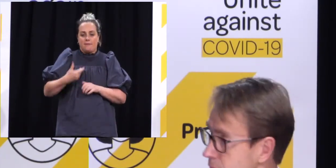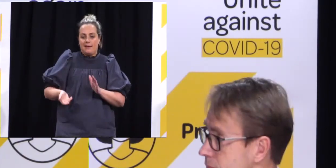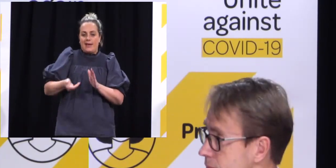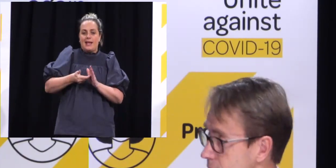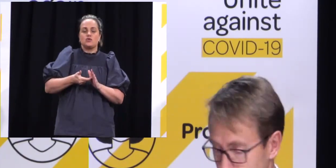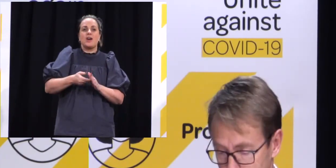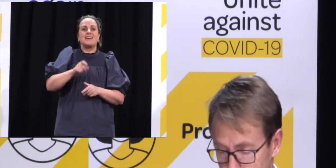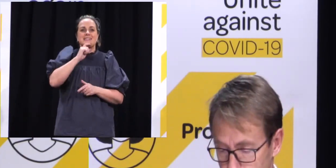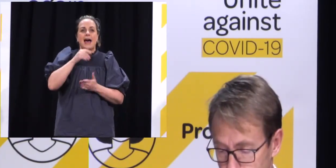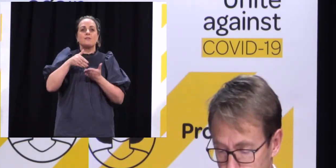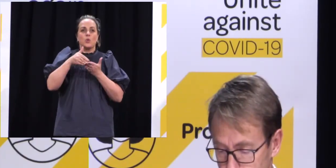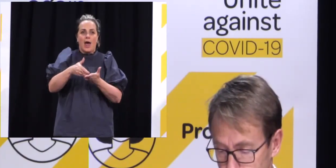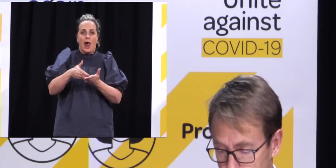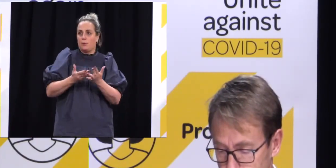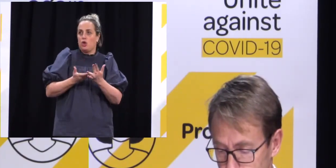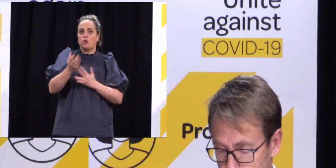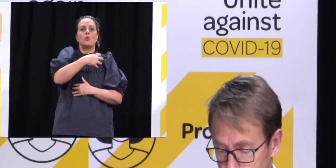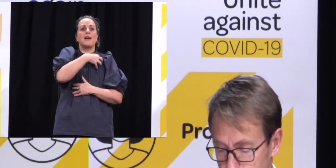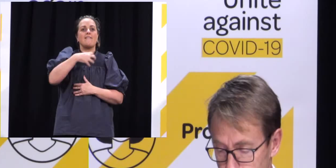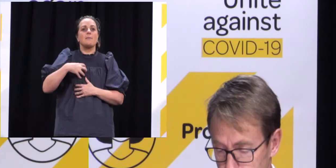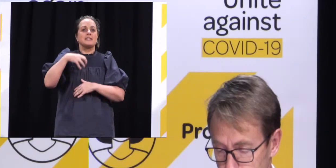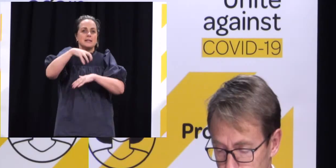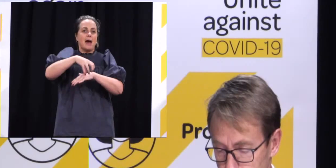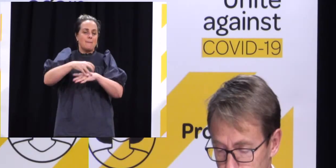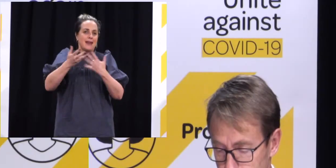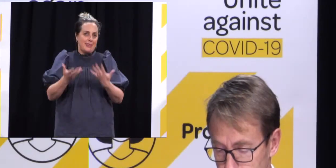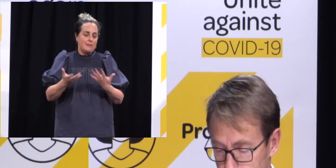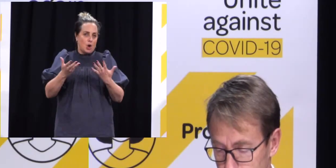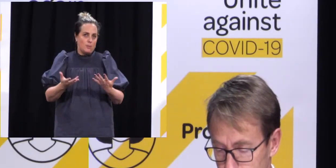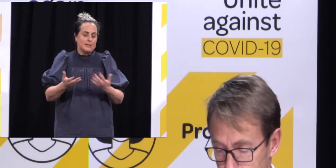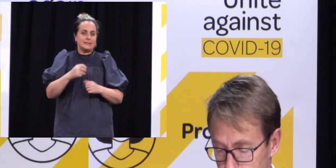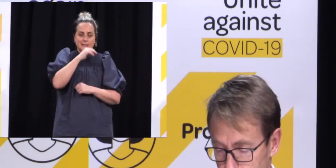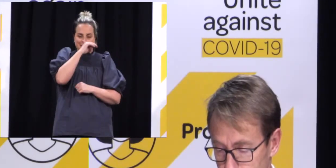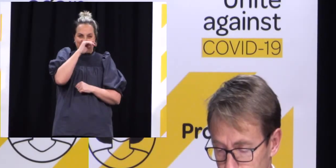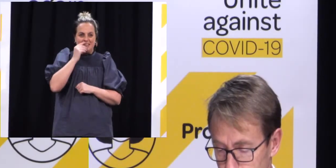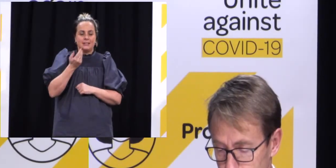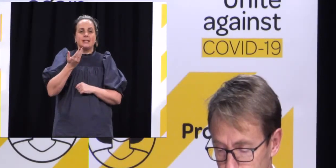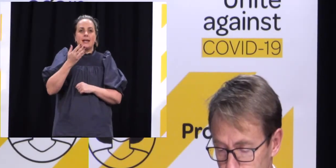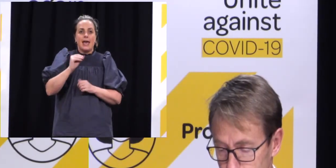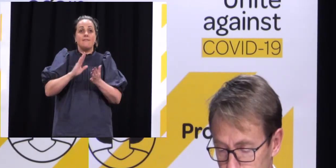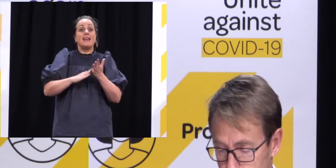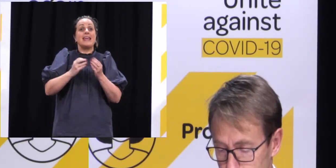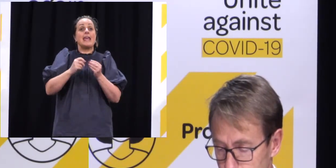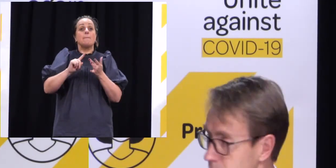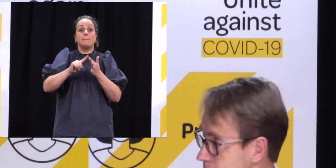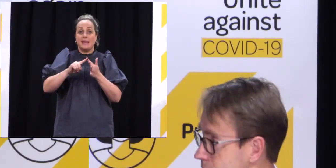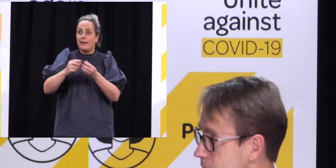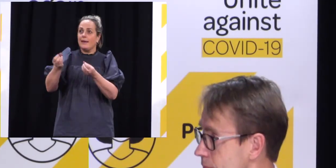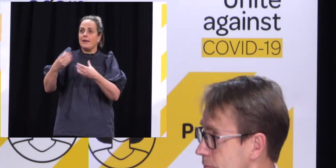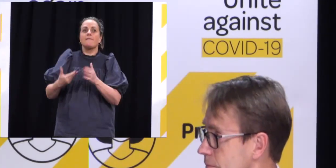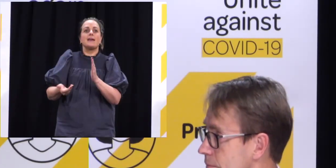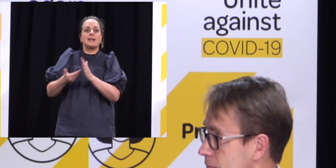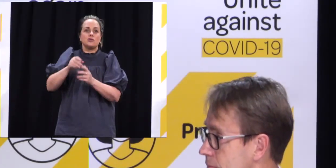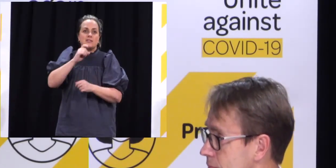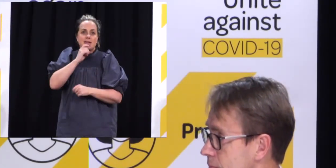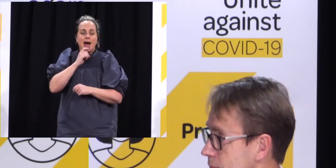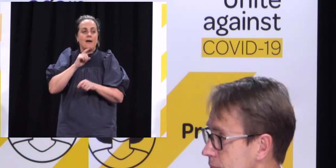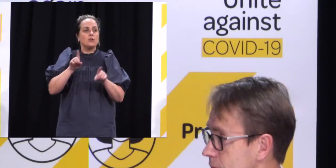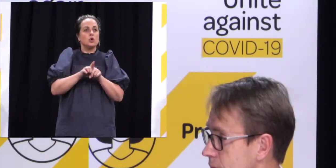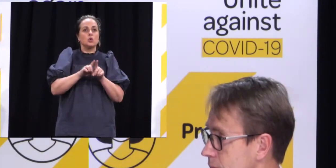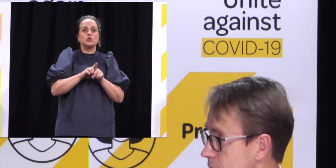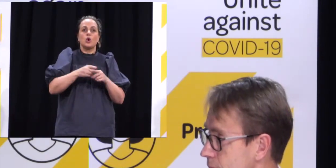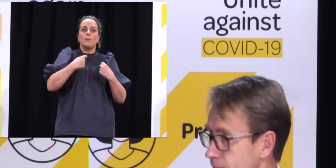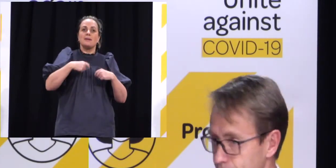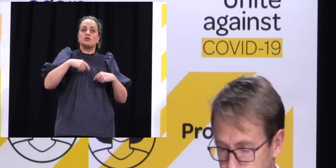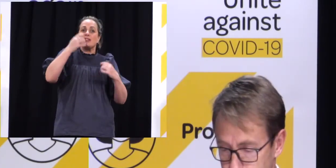government departments at the moment. So we've got additional capacity coming out of MB today. We're also looking, if I recall correctly, out of the Ministry of